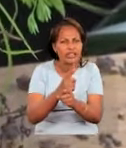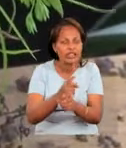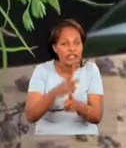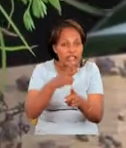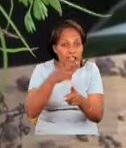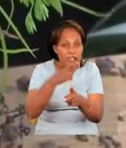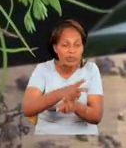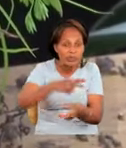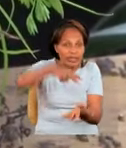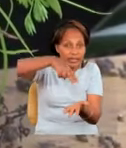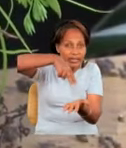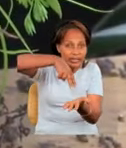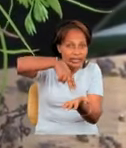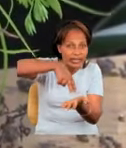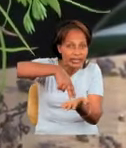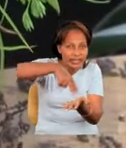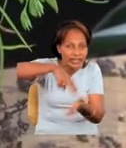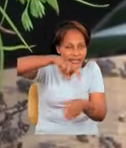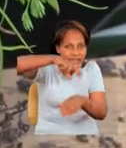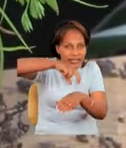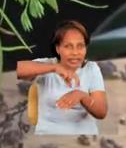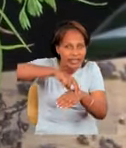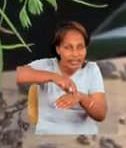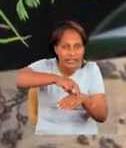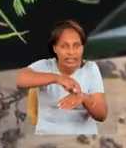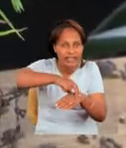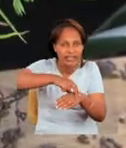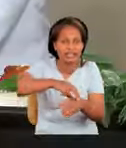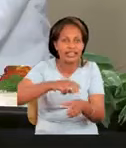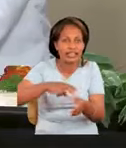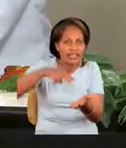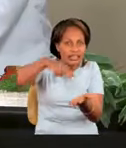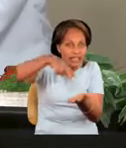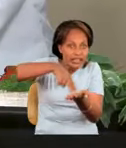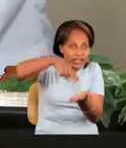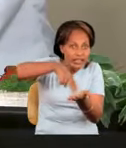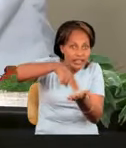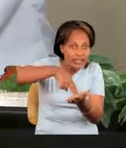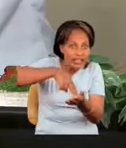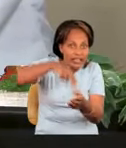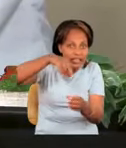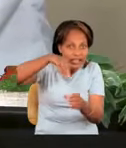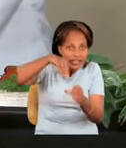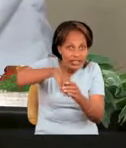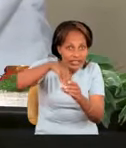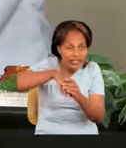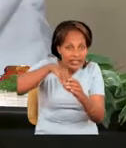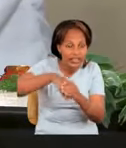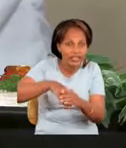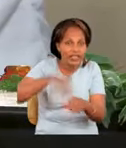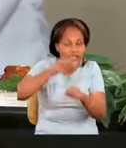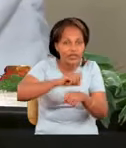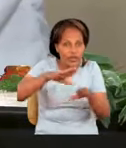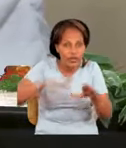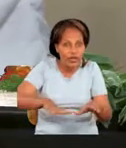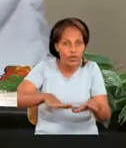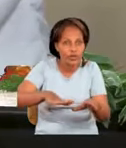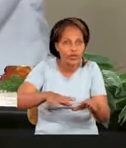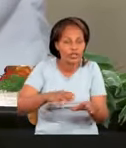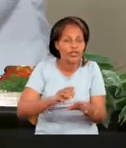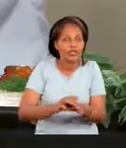firm on the ground. So the root actually keeps the plant inside the ground so that